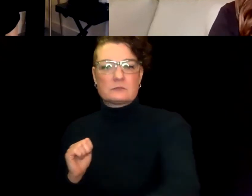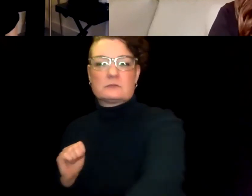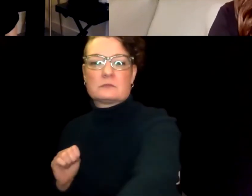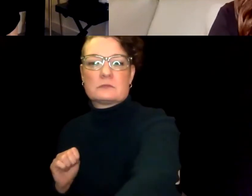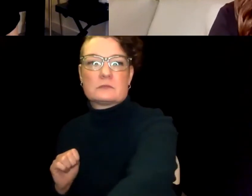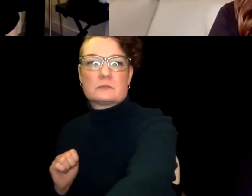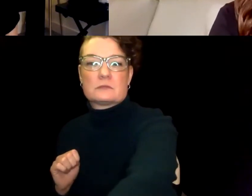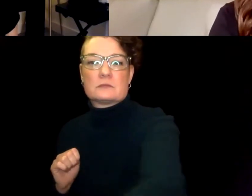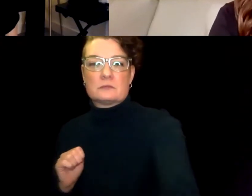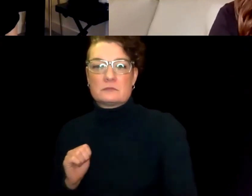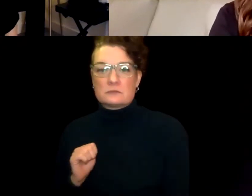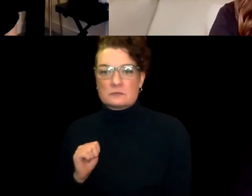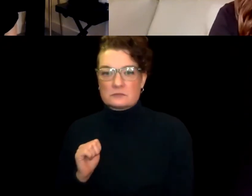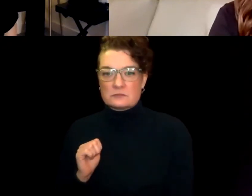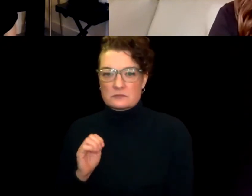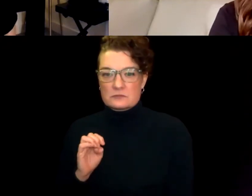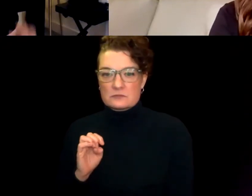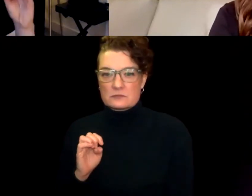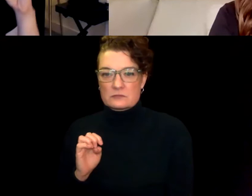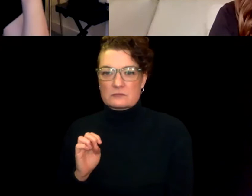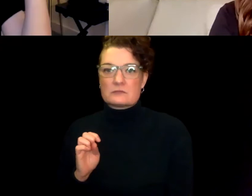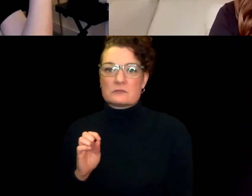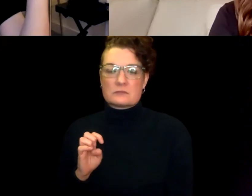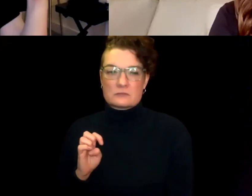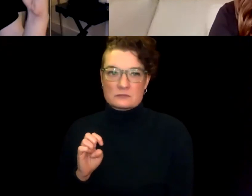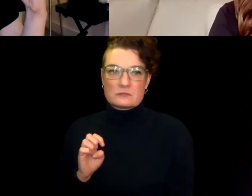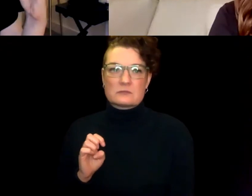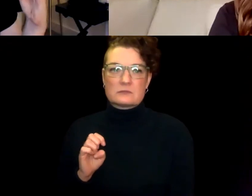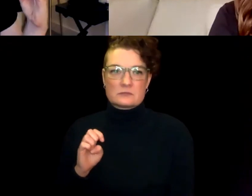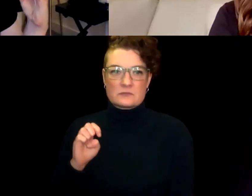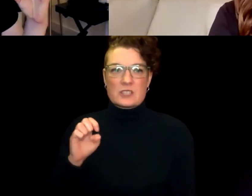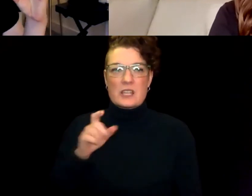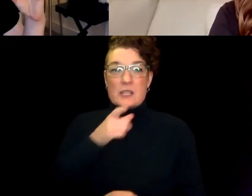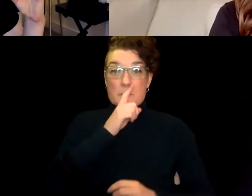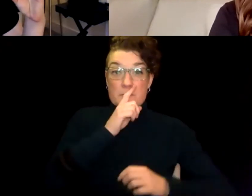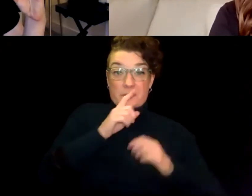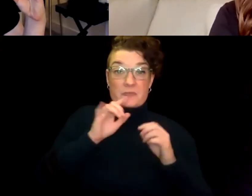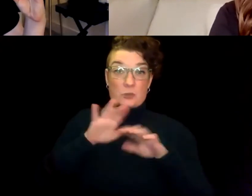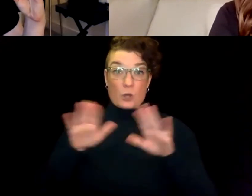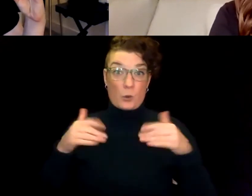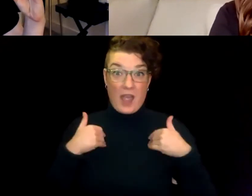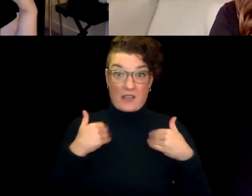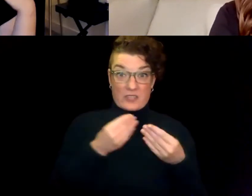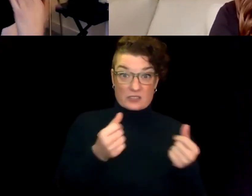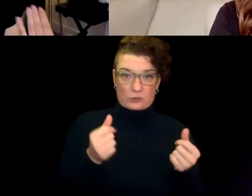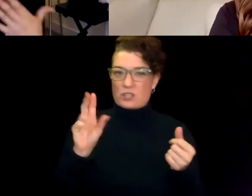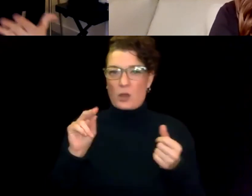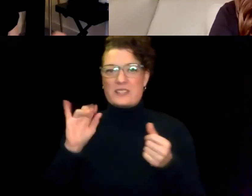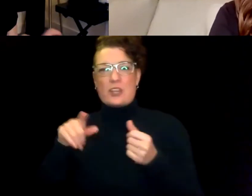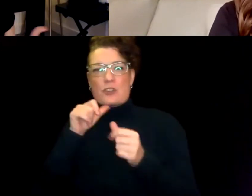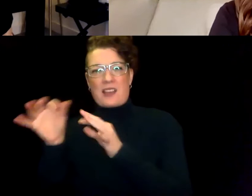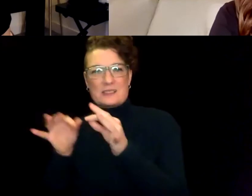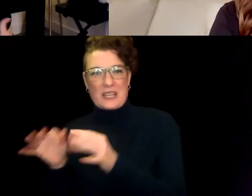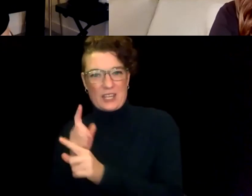solving their problem, that you don't have a solution. The problem is that you're not explaining it the right way. And so if you explained it in a way that